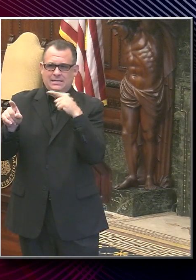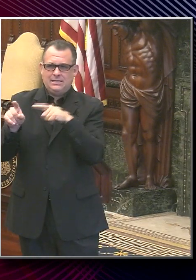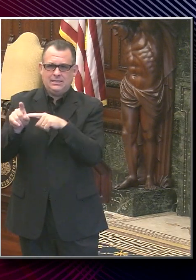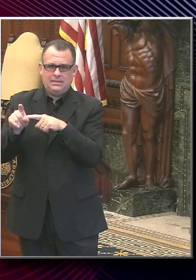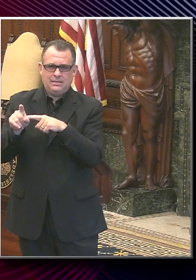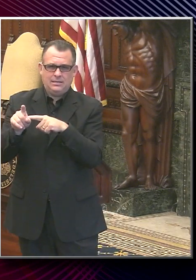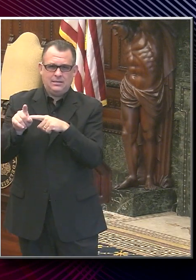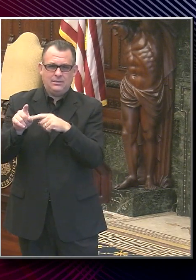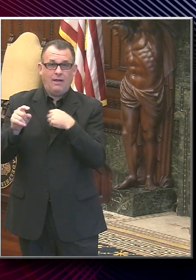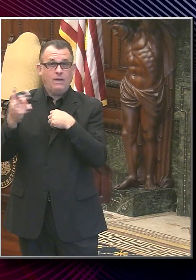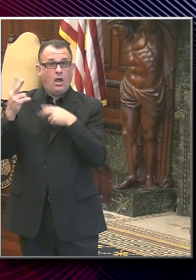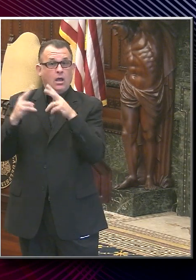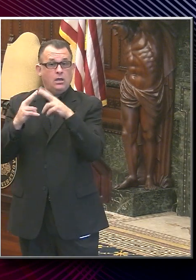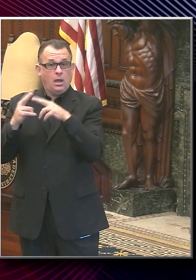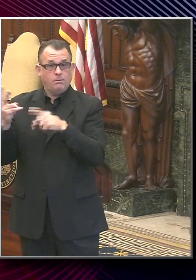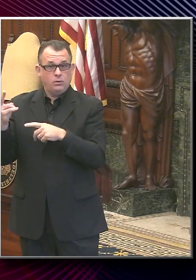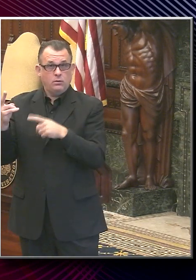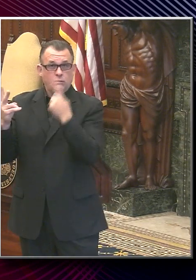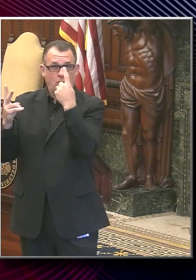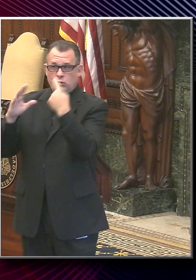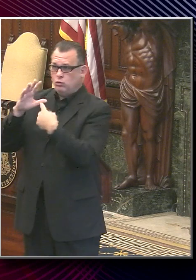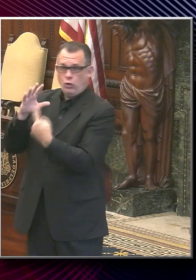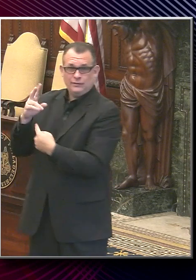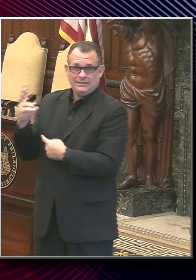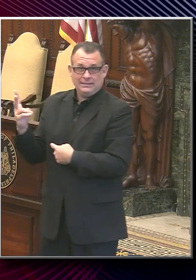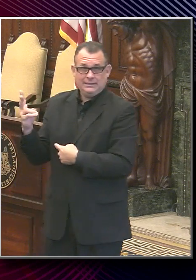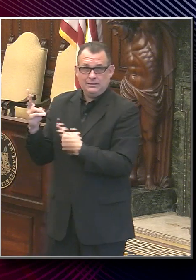them is quarantine, self-quarantine,